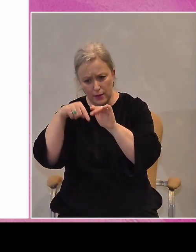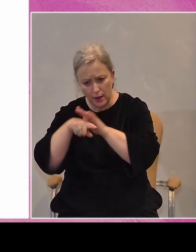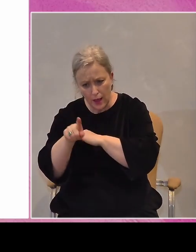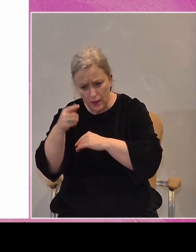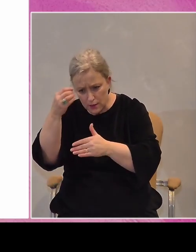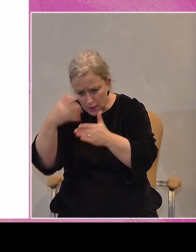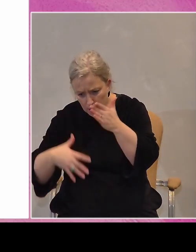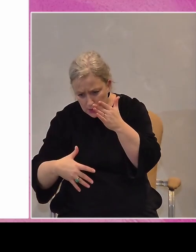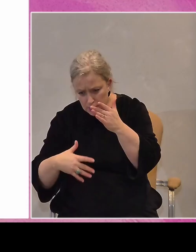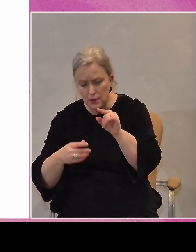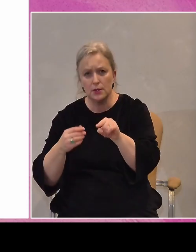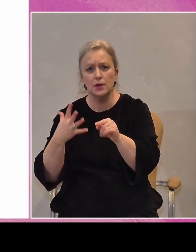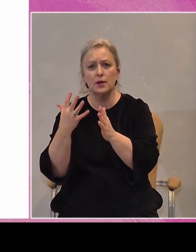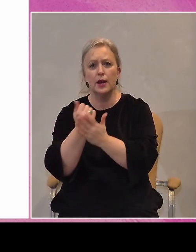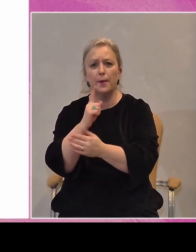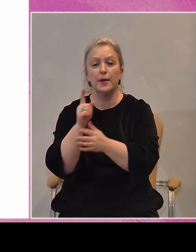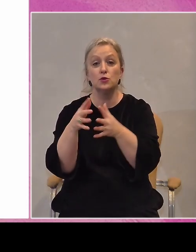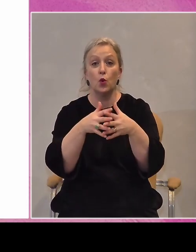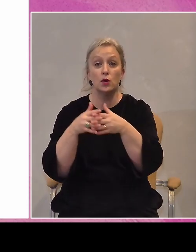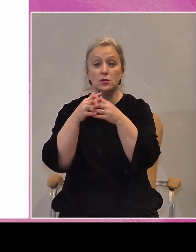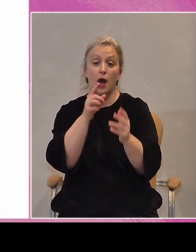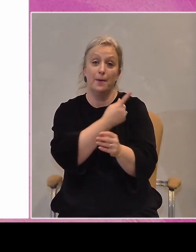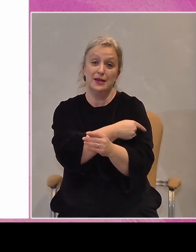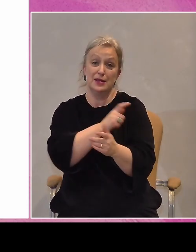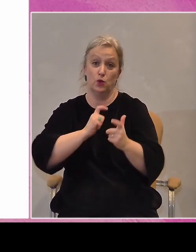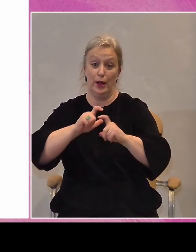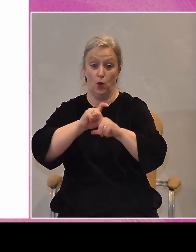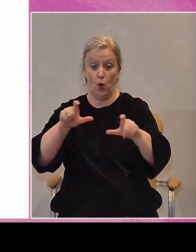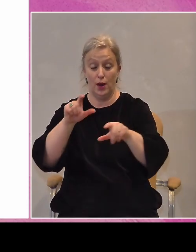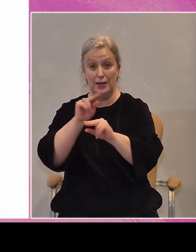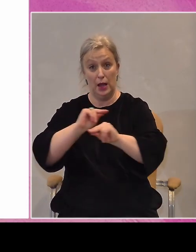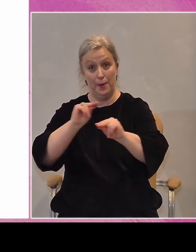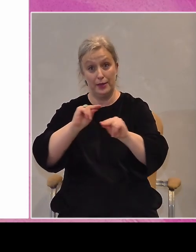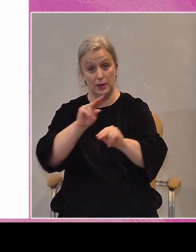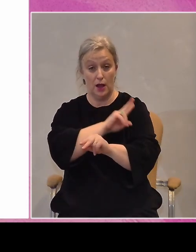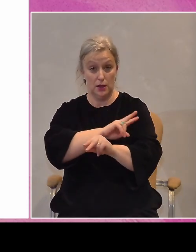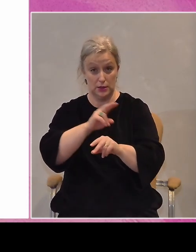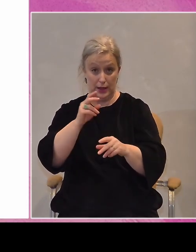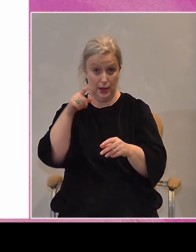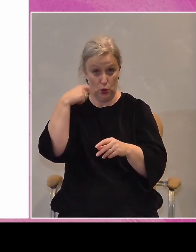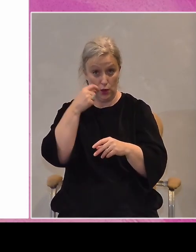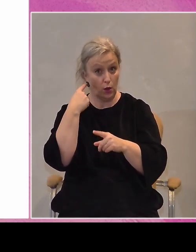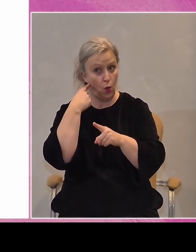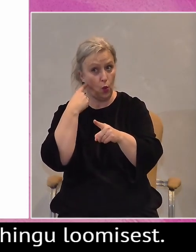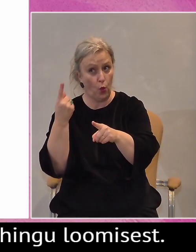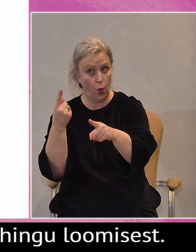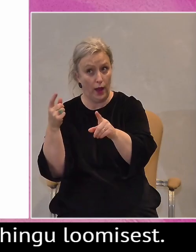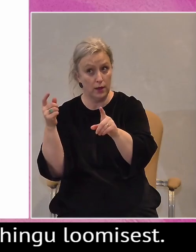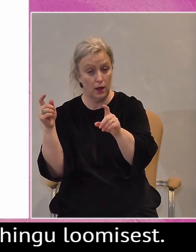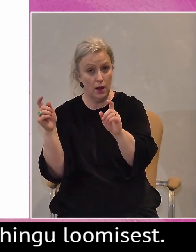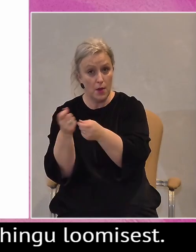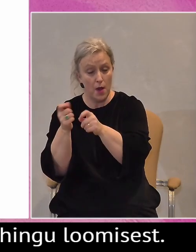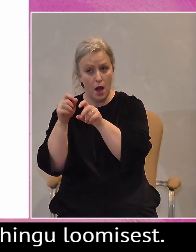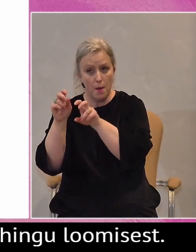like to give you a quote. This is a quote that is taught